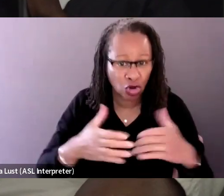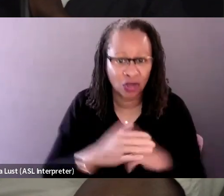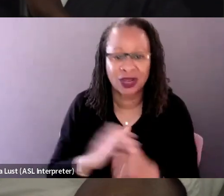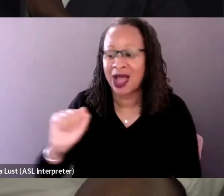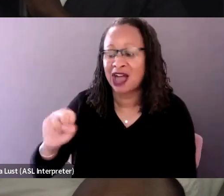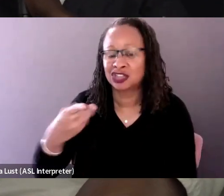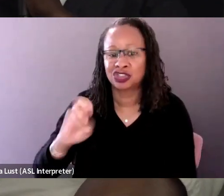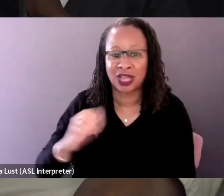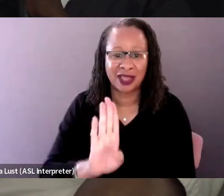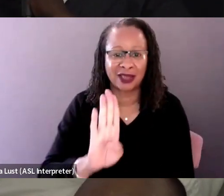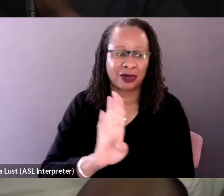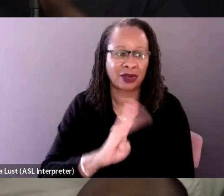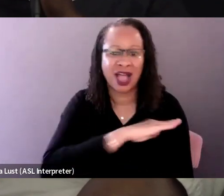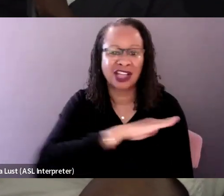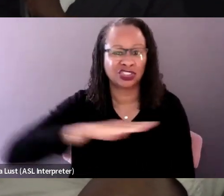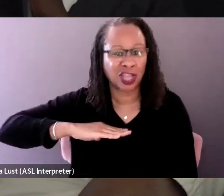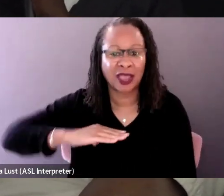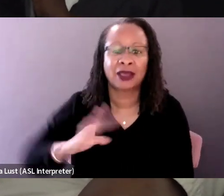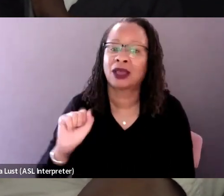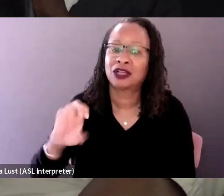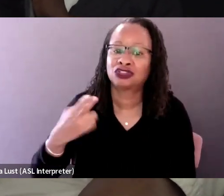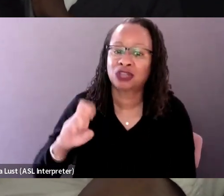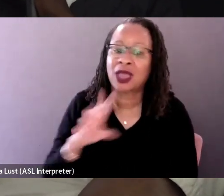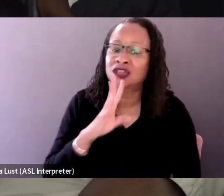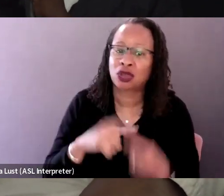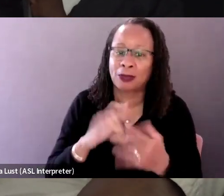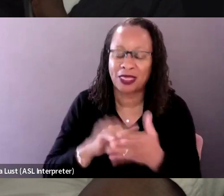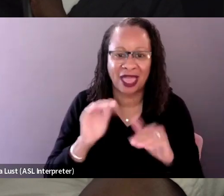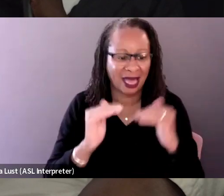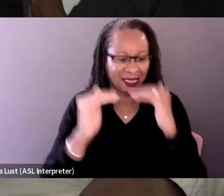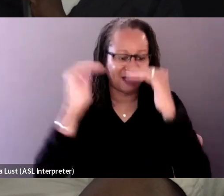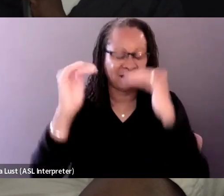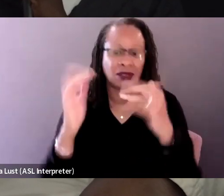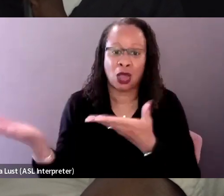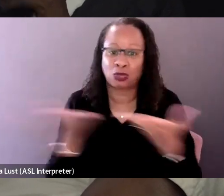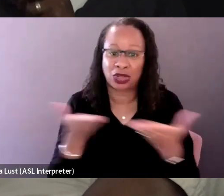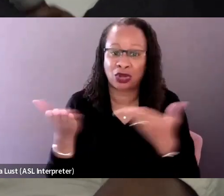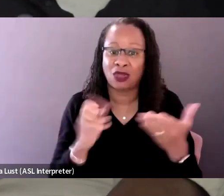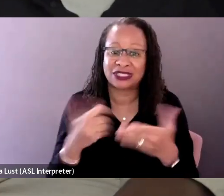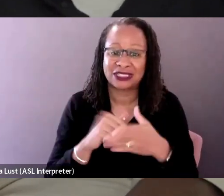like what that level of bringing that into the space really meant for this project.